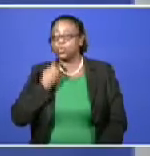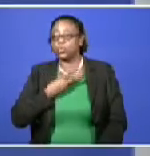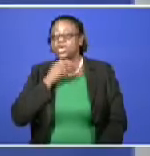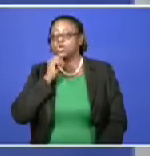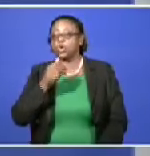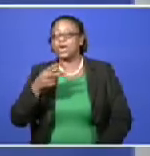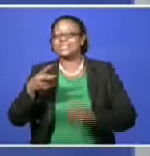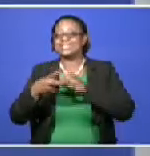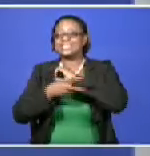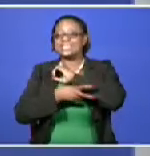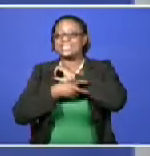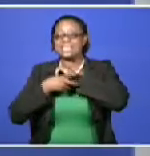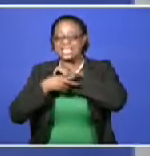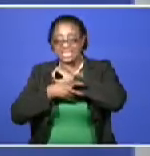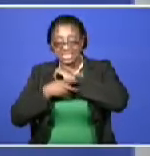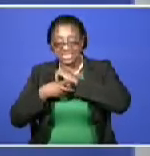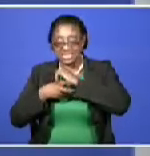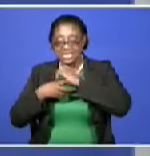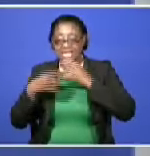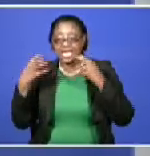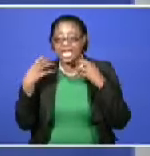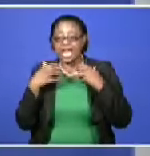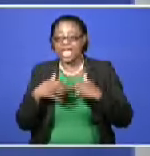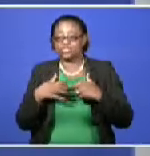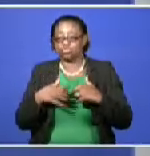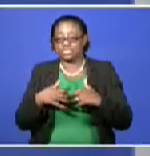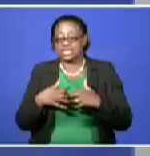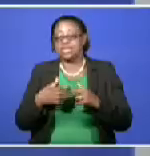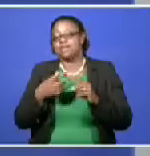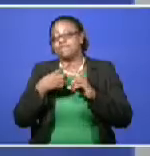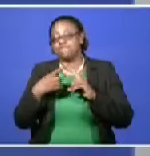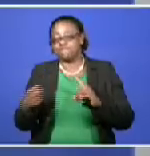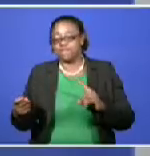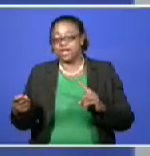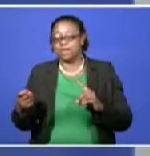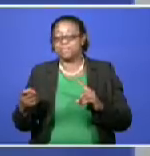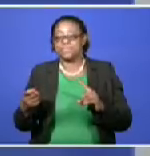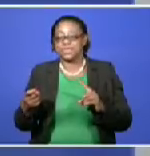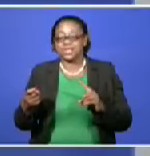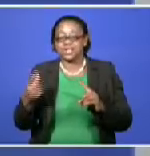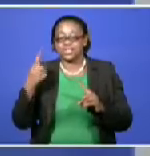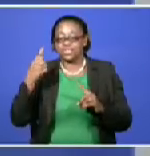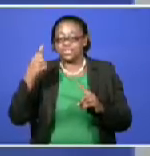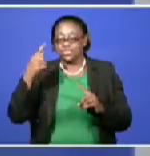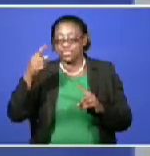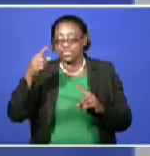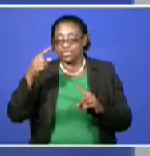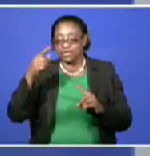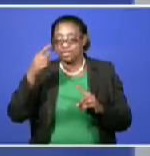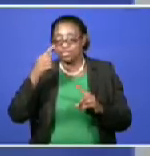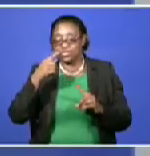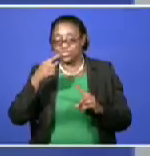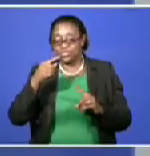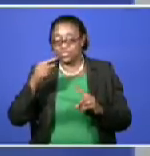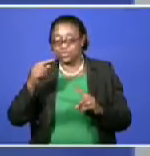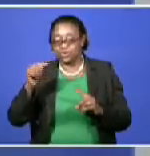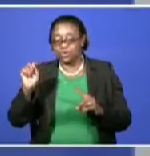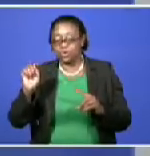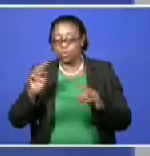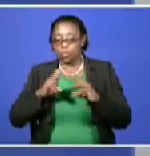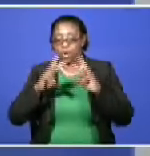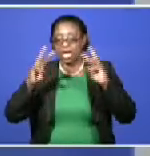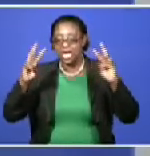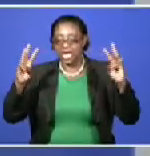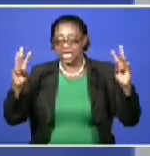we're monitoring. Our news team is monitoring. But the Cooper family claims the controversy is due to widely